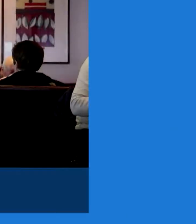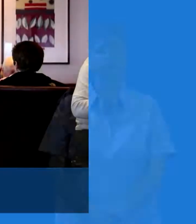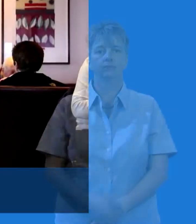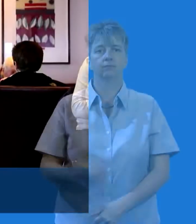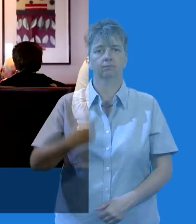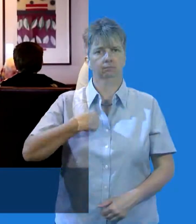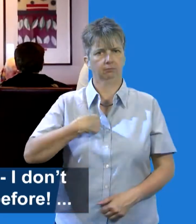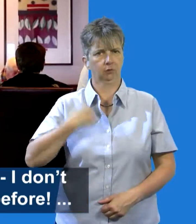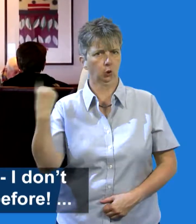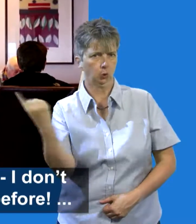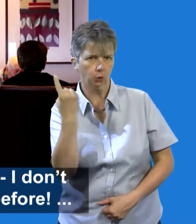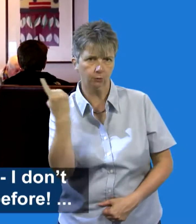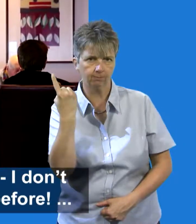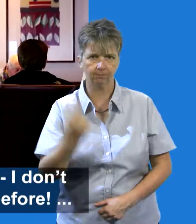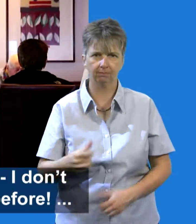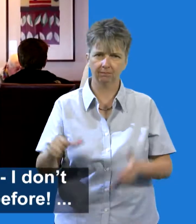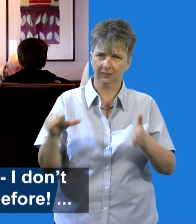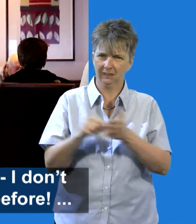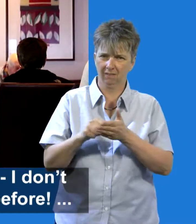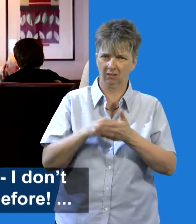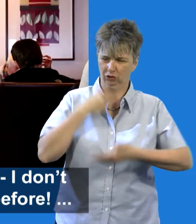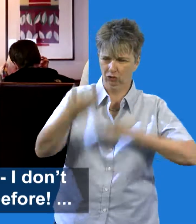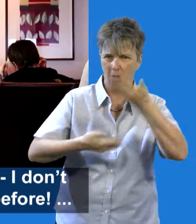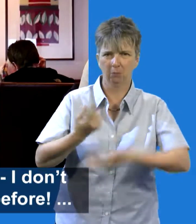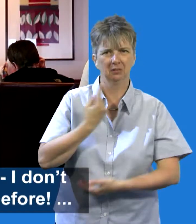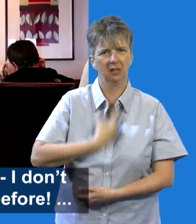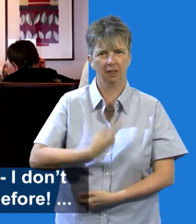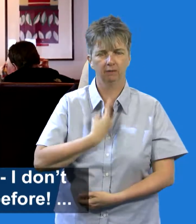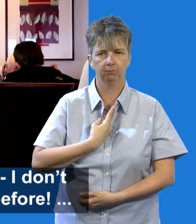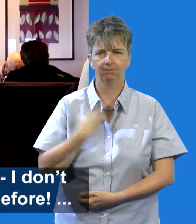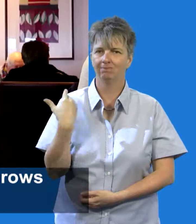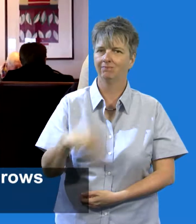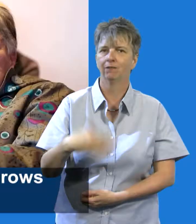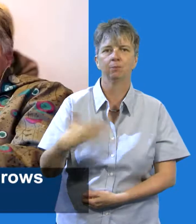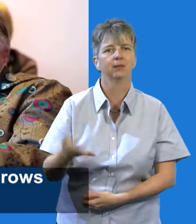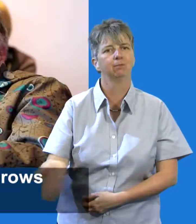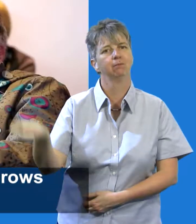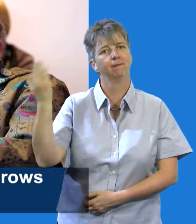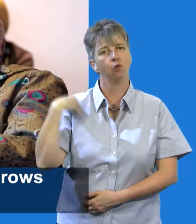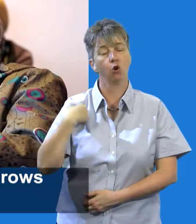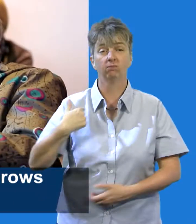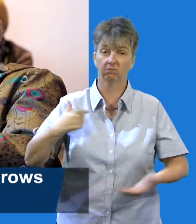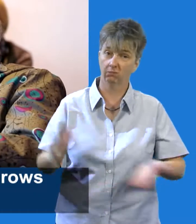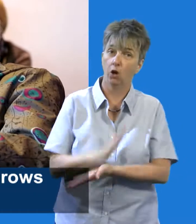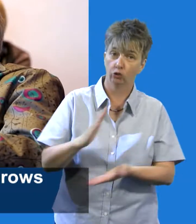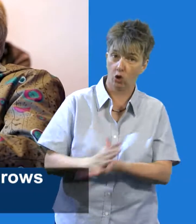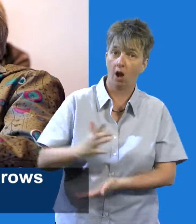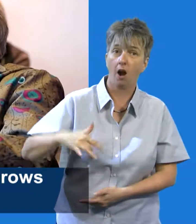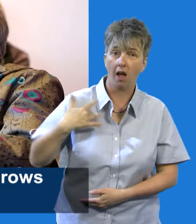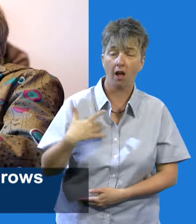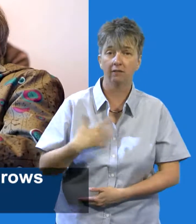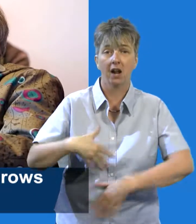About me as a person, it's very difficult to describe me. I don't think I've ever had to do that before. I enjoy